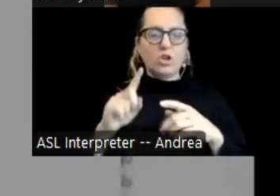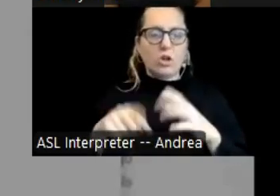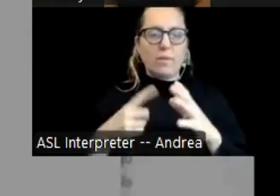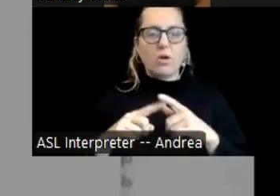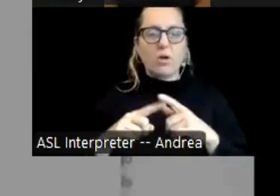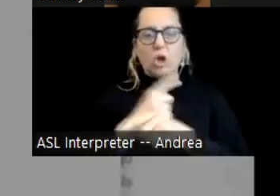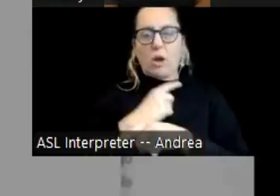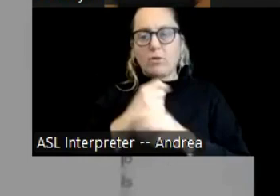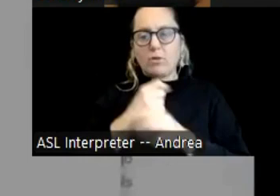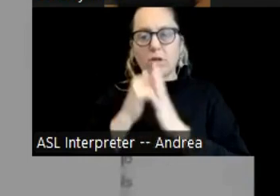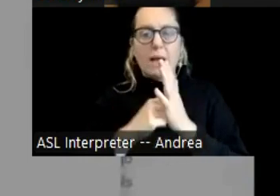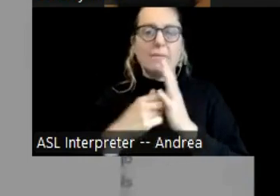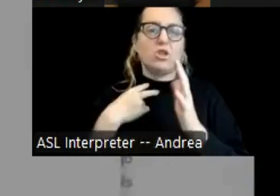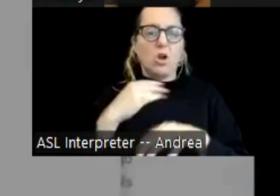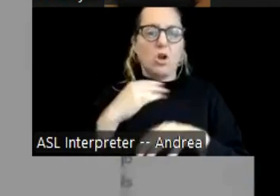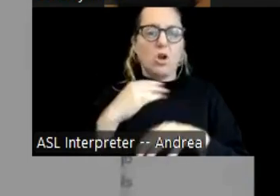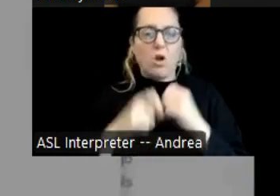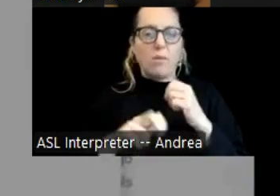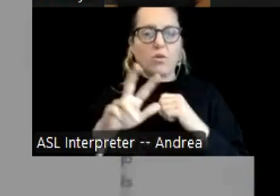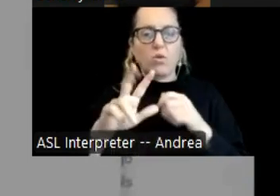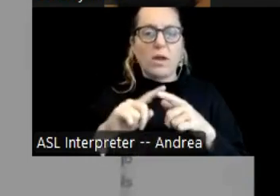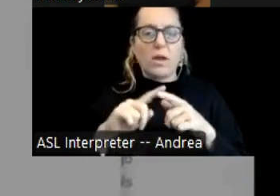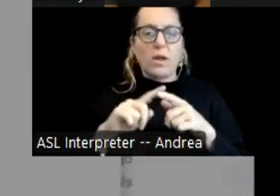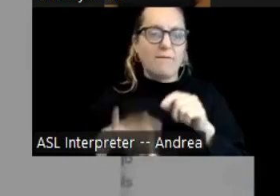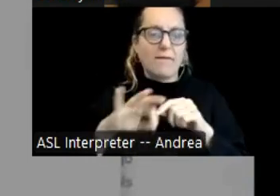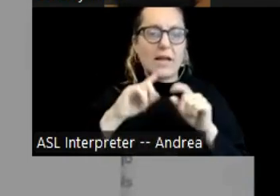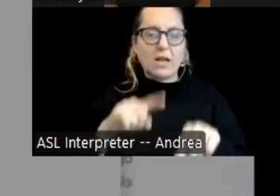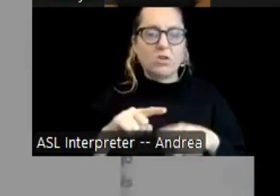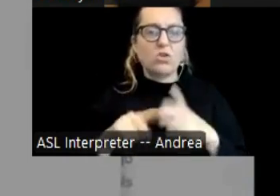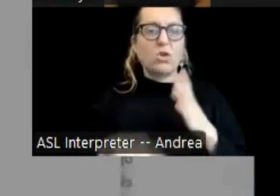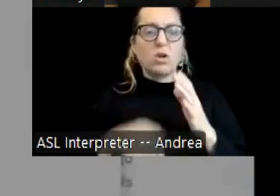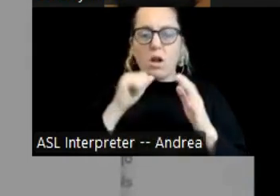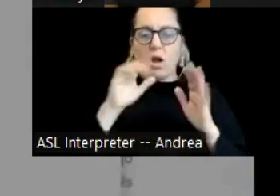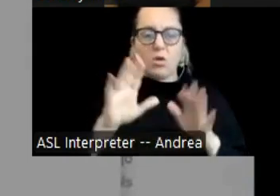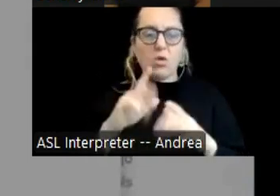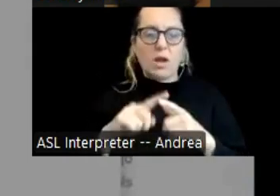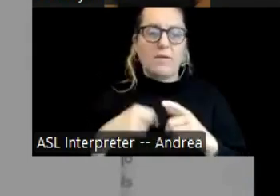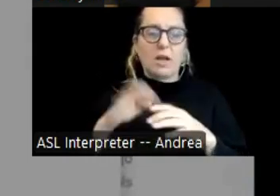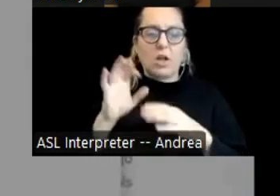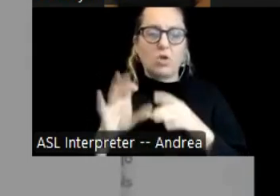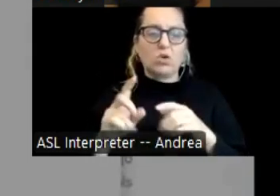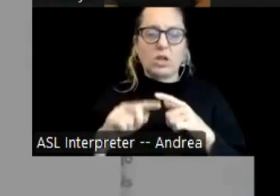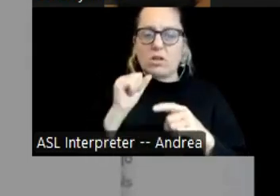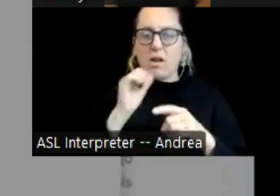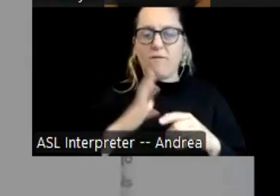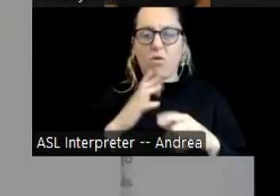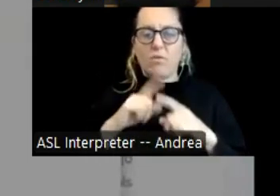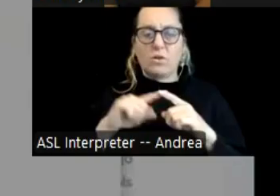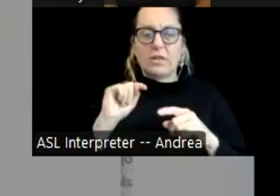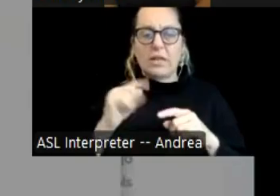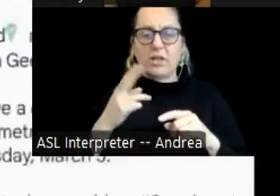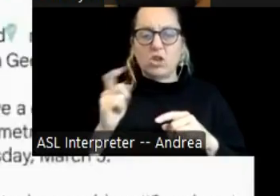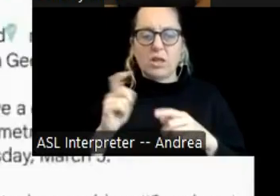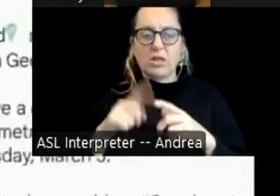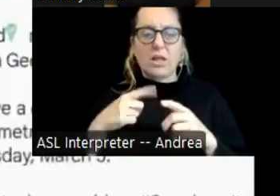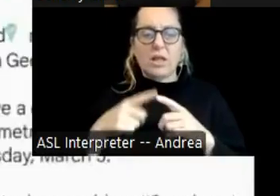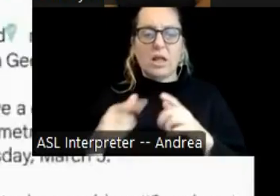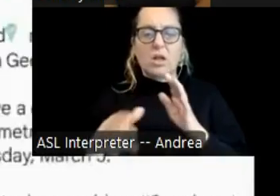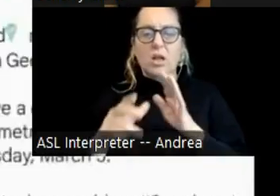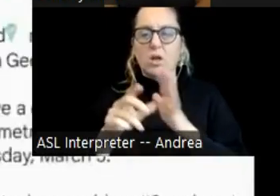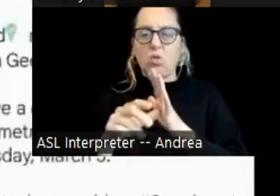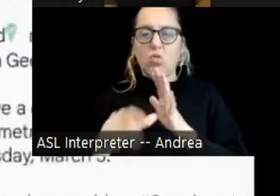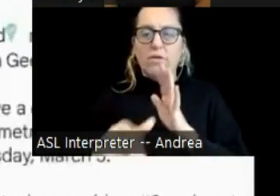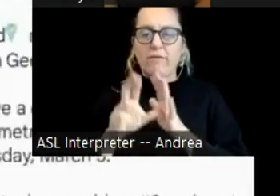I can't find the answer. 3 question marks. Not great. The conclusion, it's not formal. THX. Then we hit review my email. The words